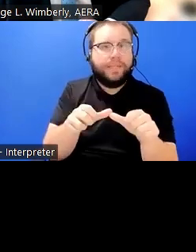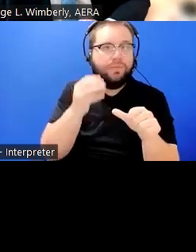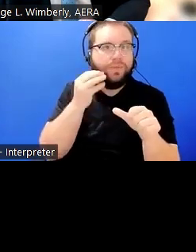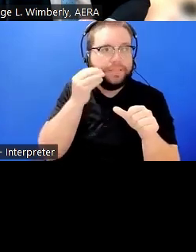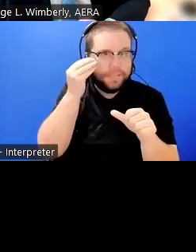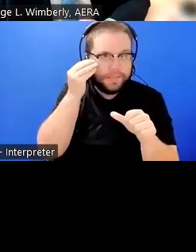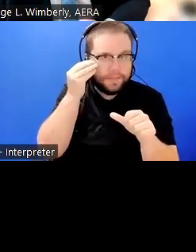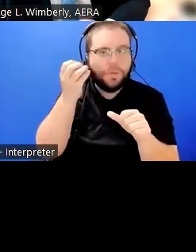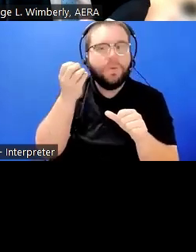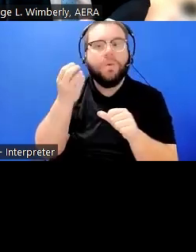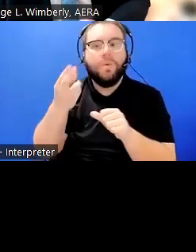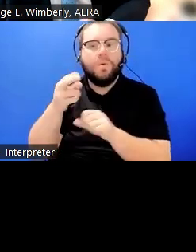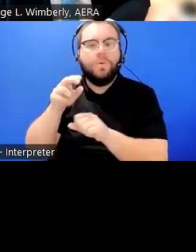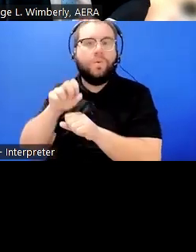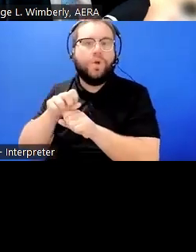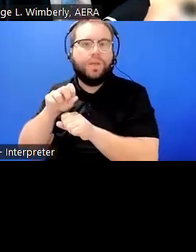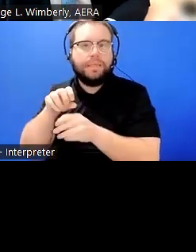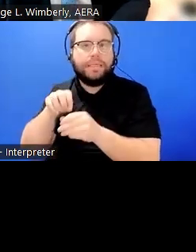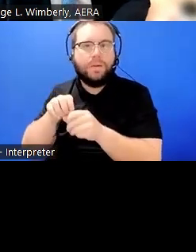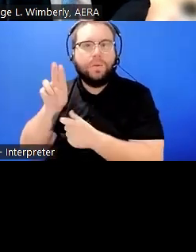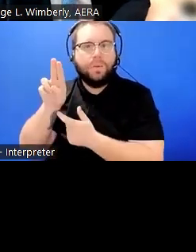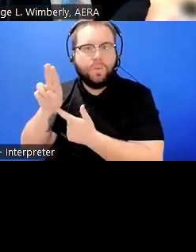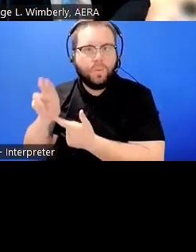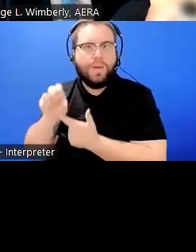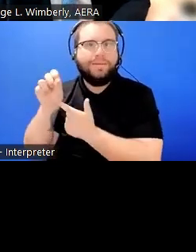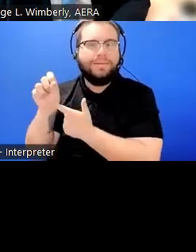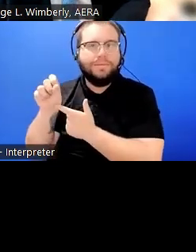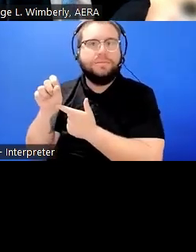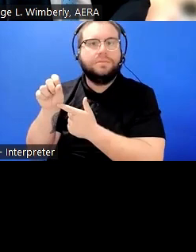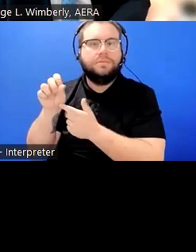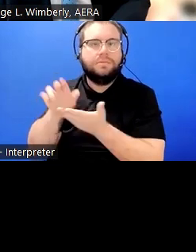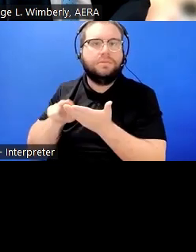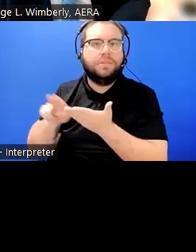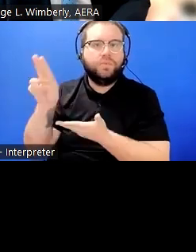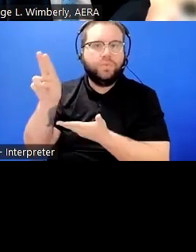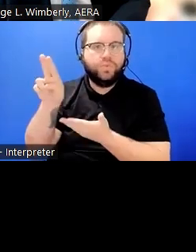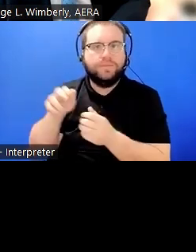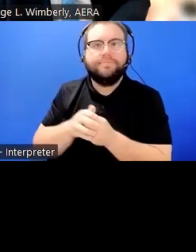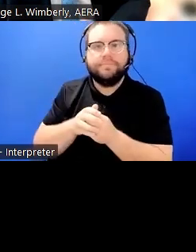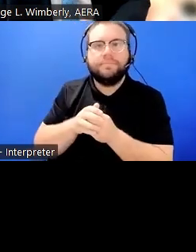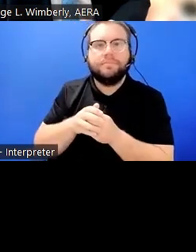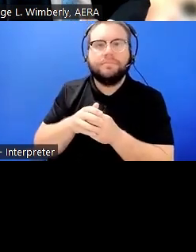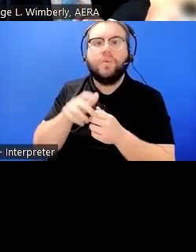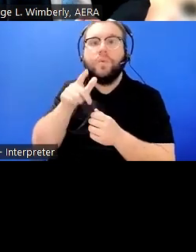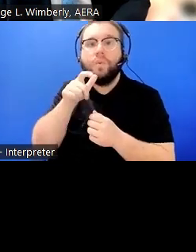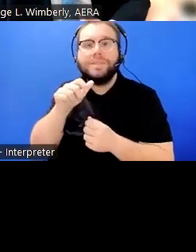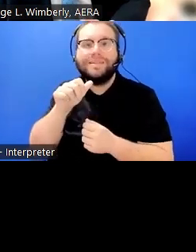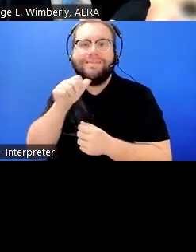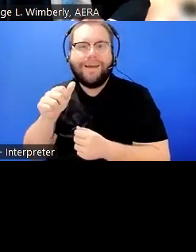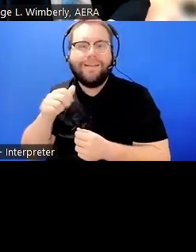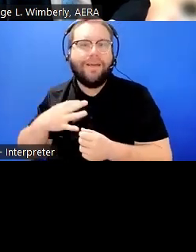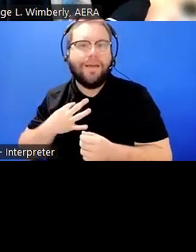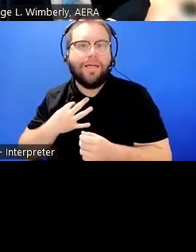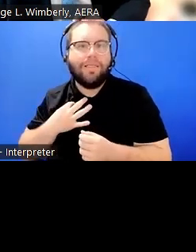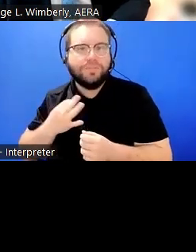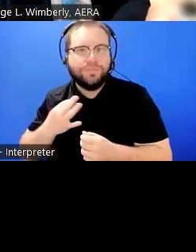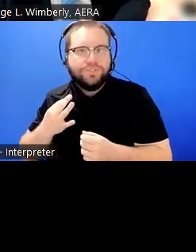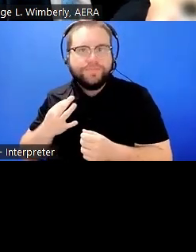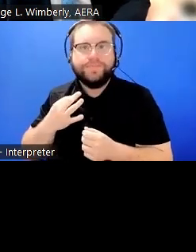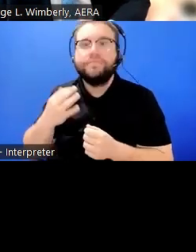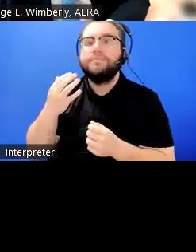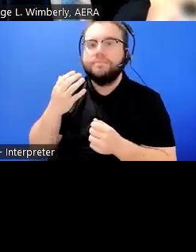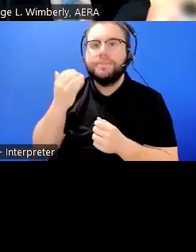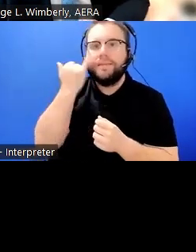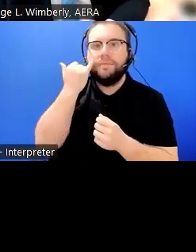U.S. institution. Now, who is not eligible are students studying in the U.S. on a